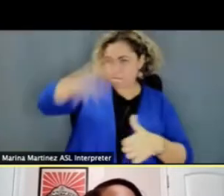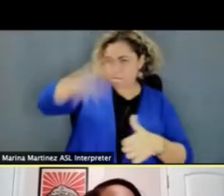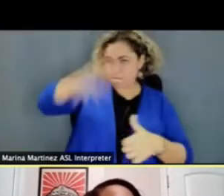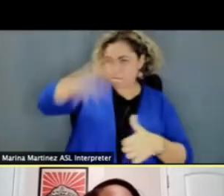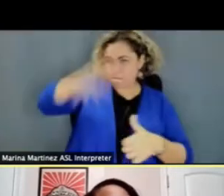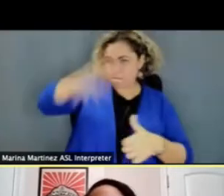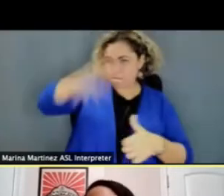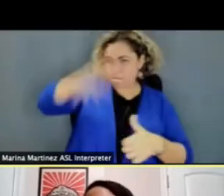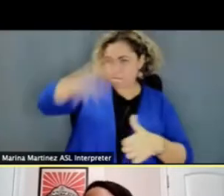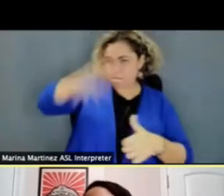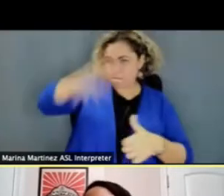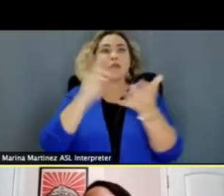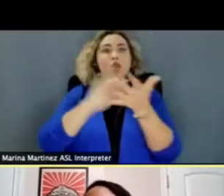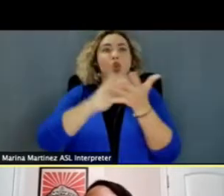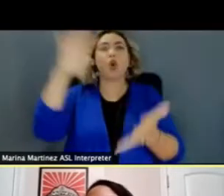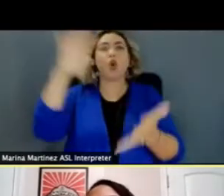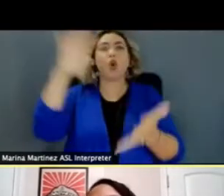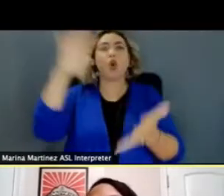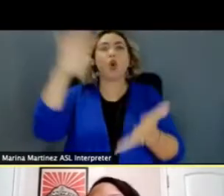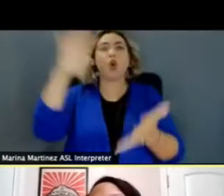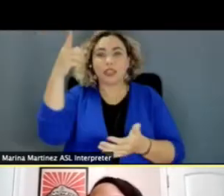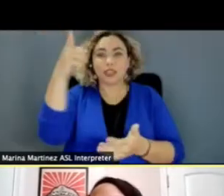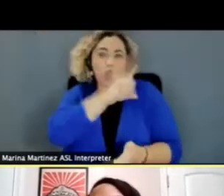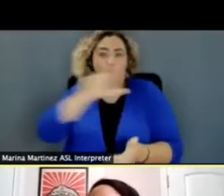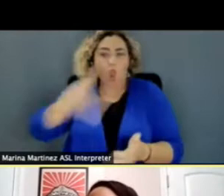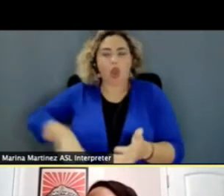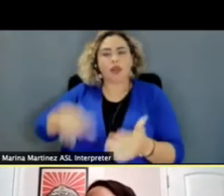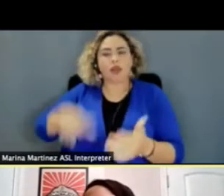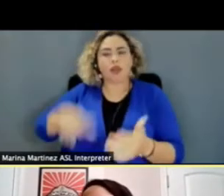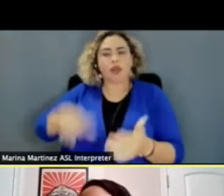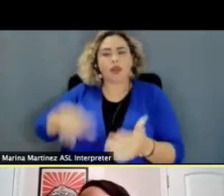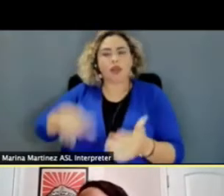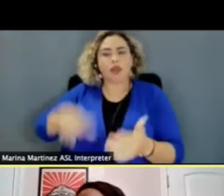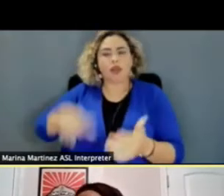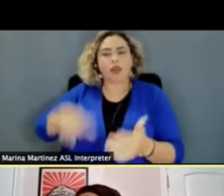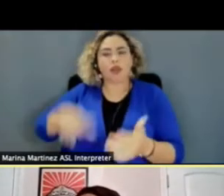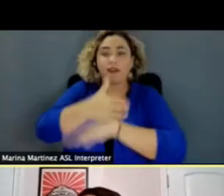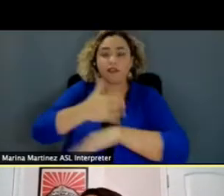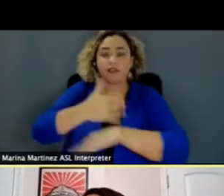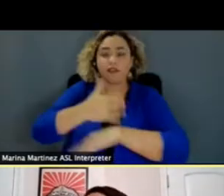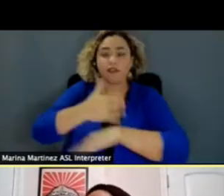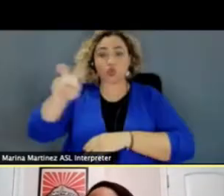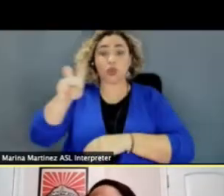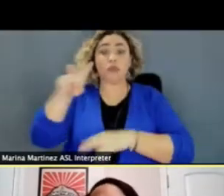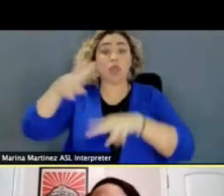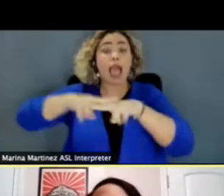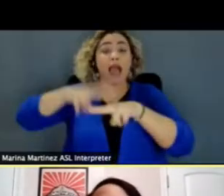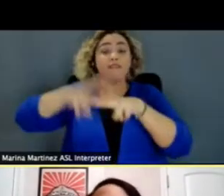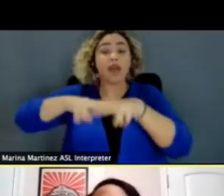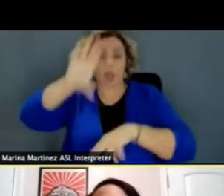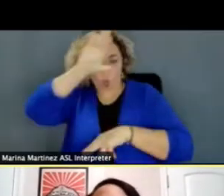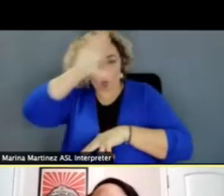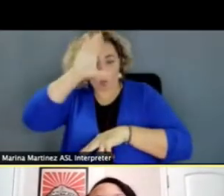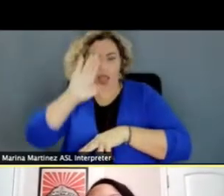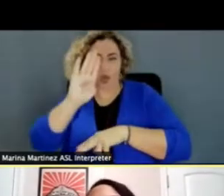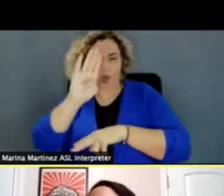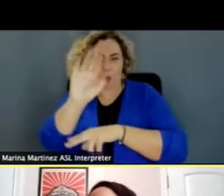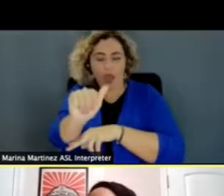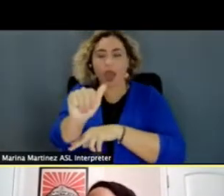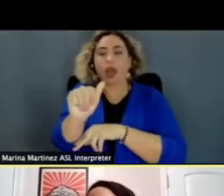the glory of the coming of the Lord." And I wrote that shortly after my trip to Havana, Cuba, and